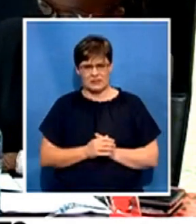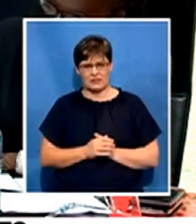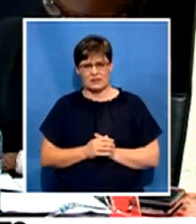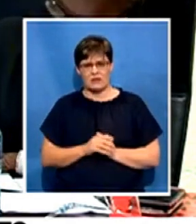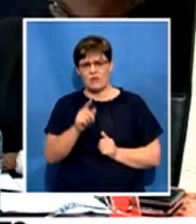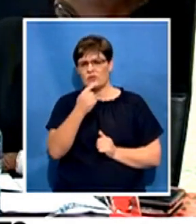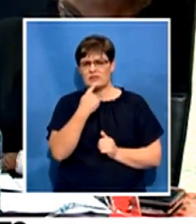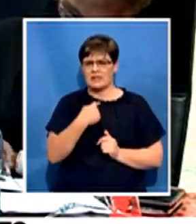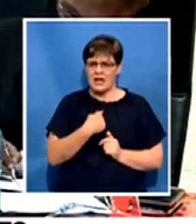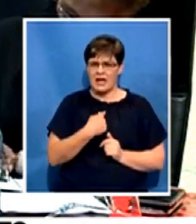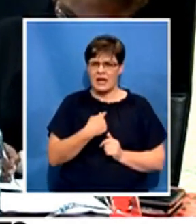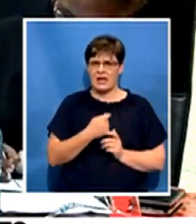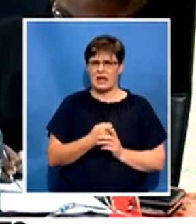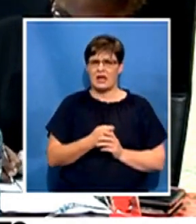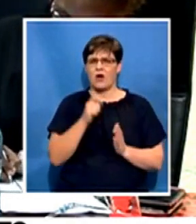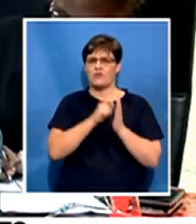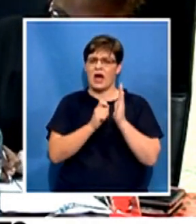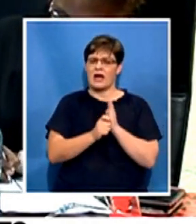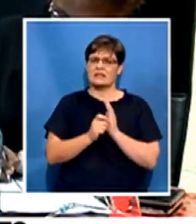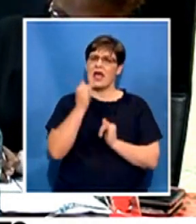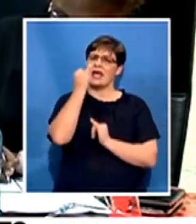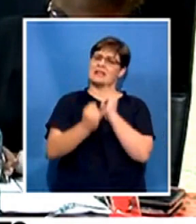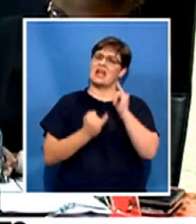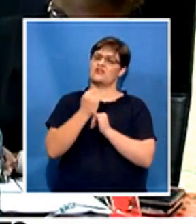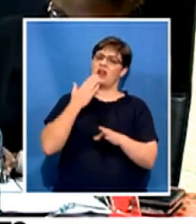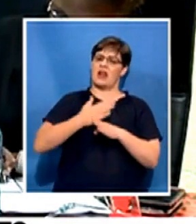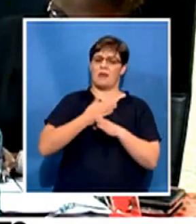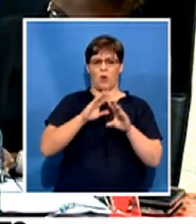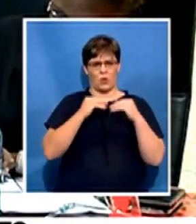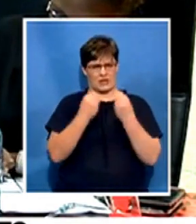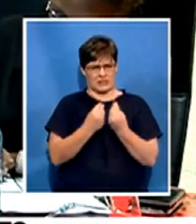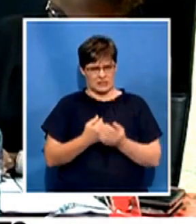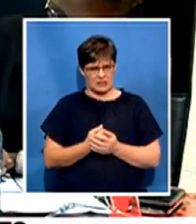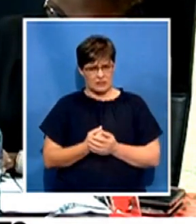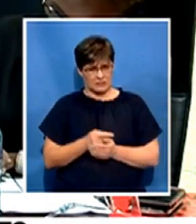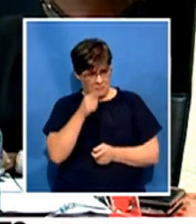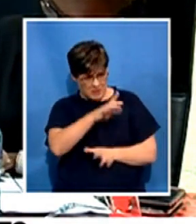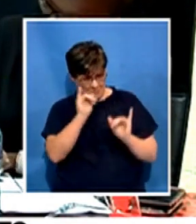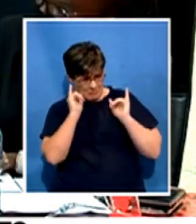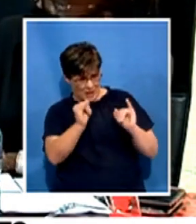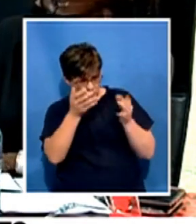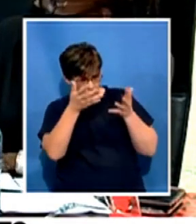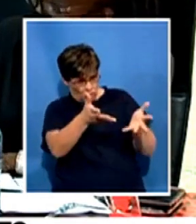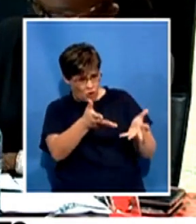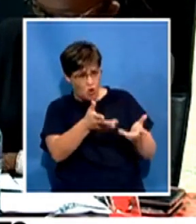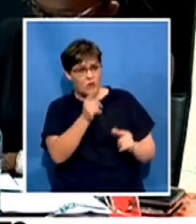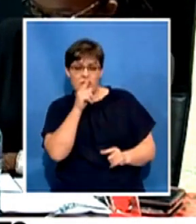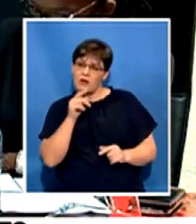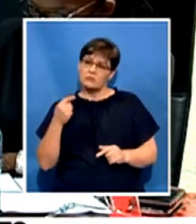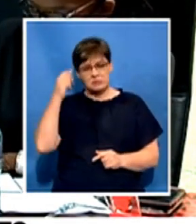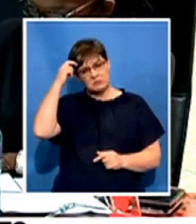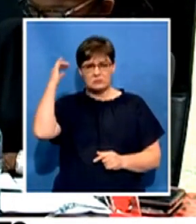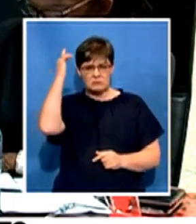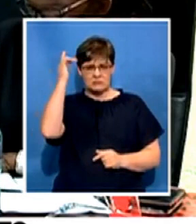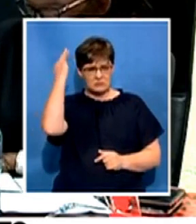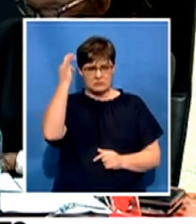Labour Organization. Are things really that bad that you're now contemplating to go to the